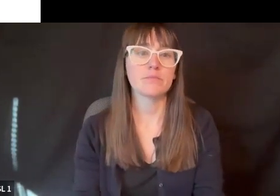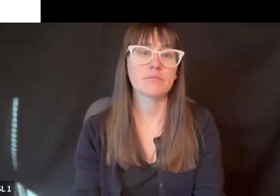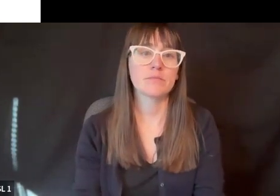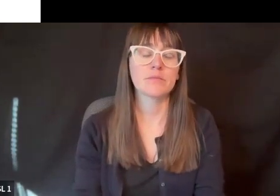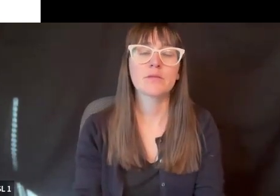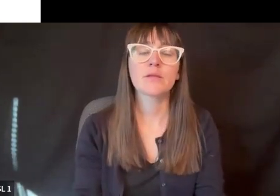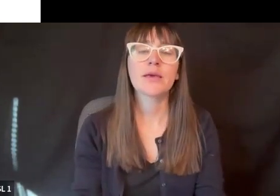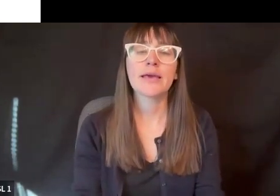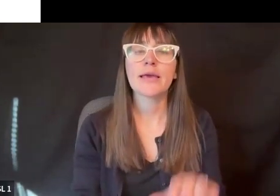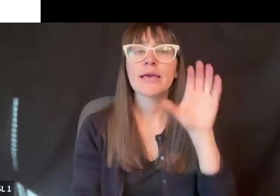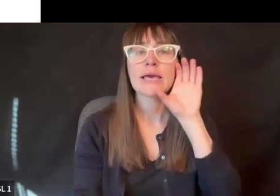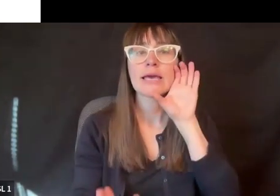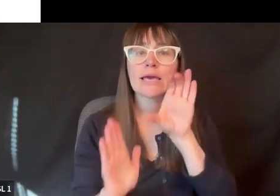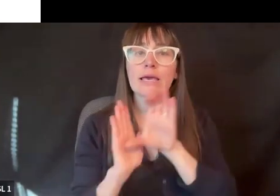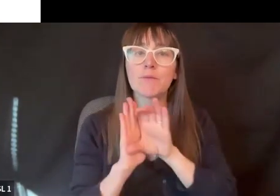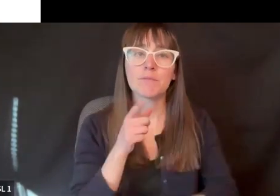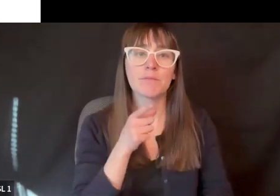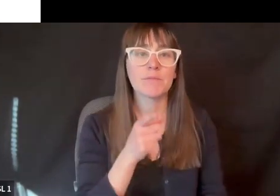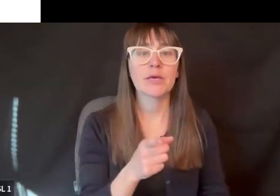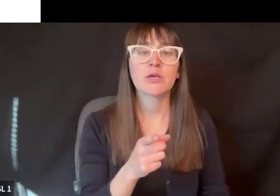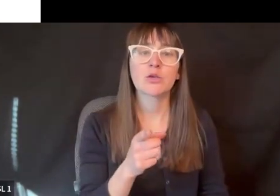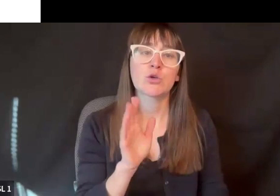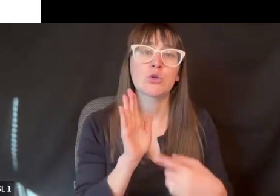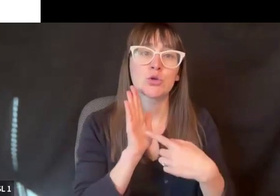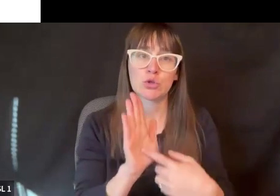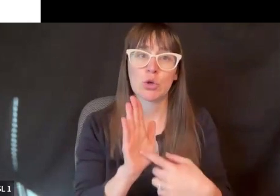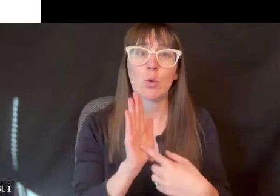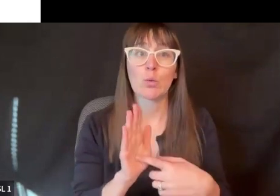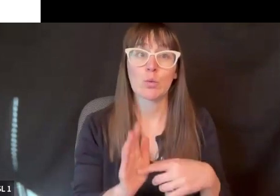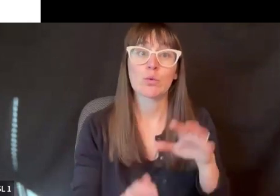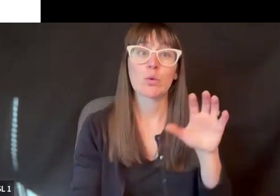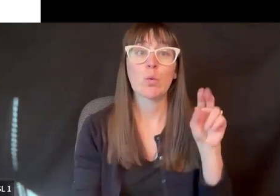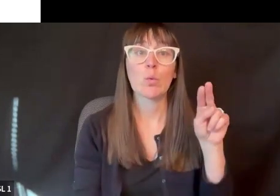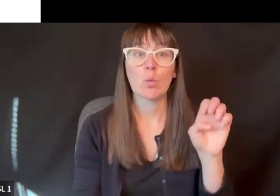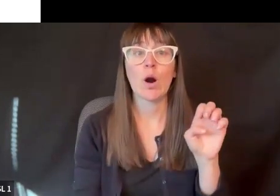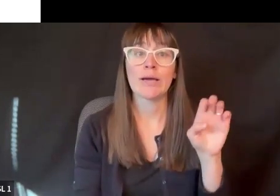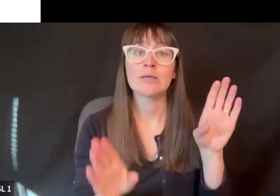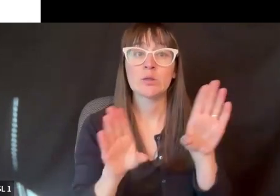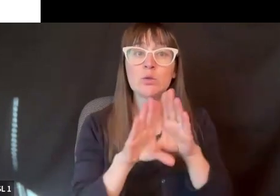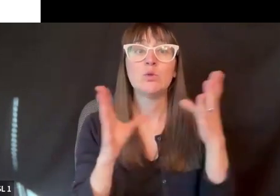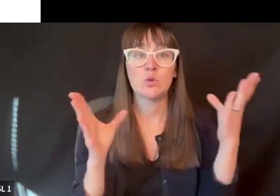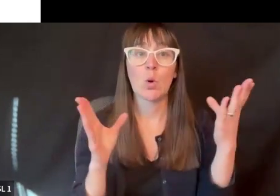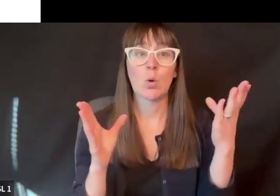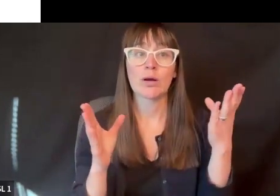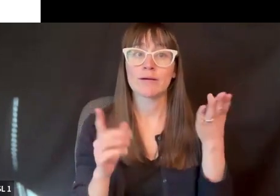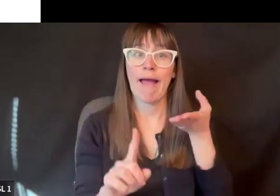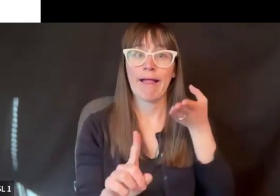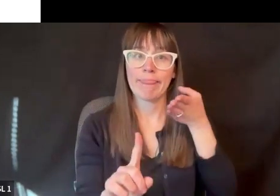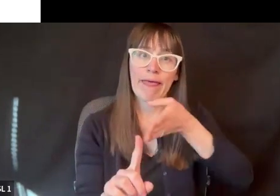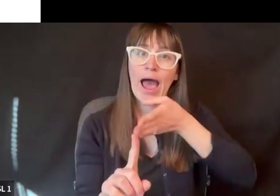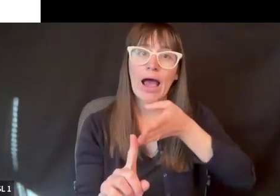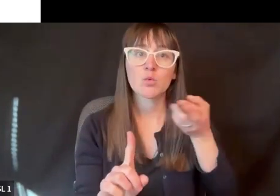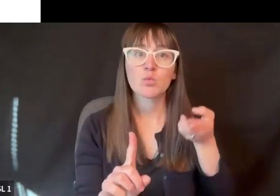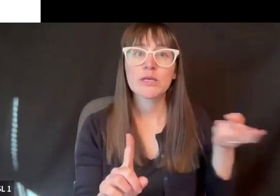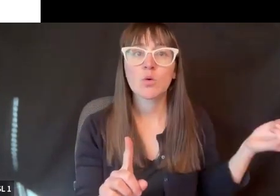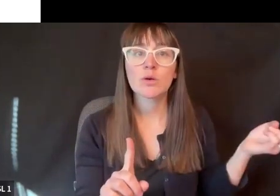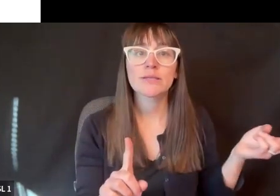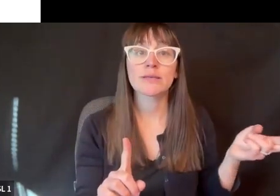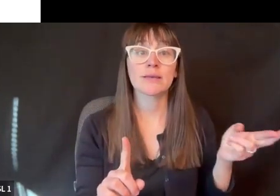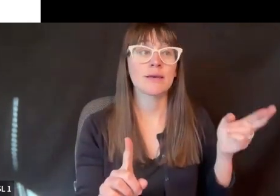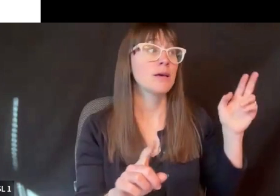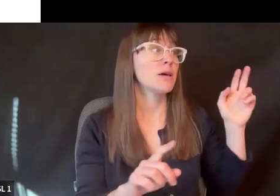This is a visual image showing that One Door resource. So the One Door is